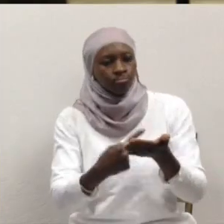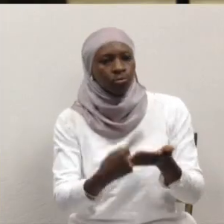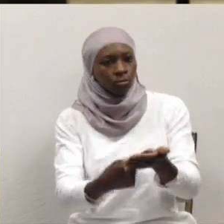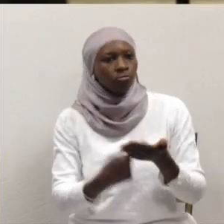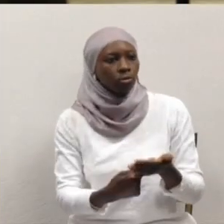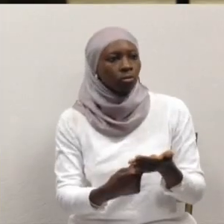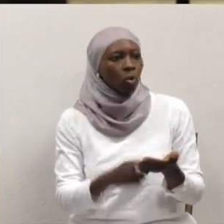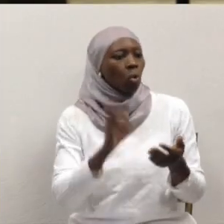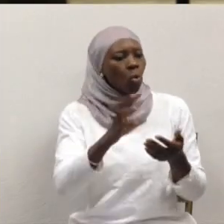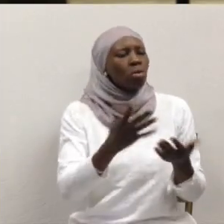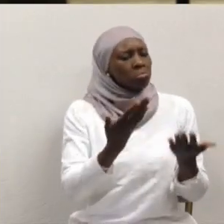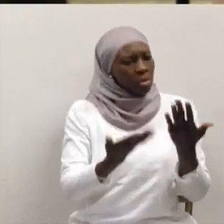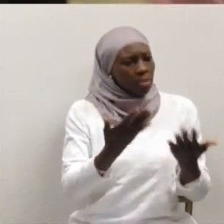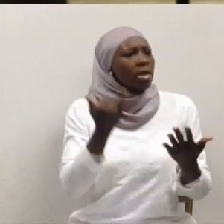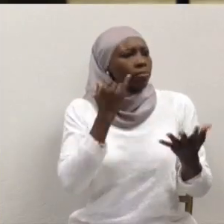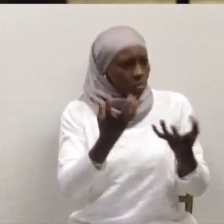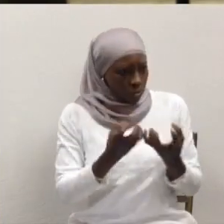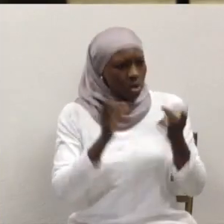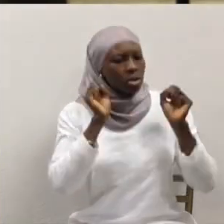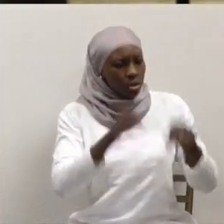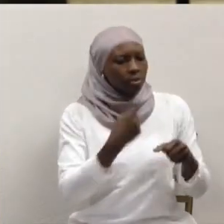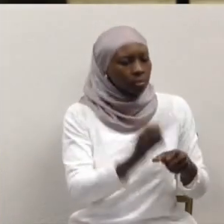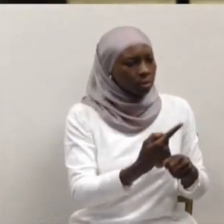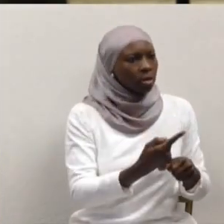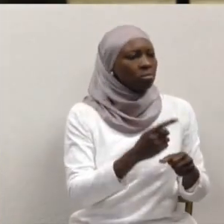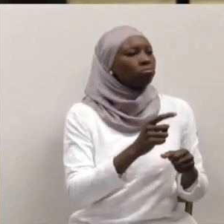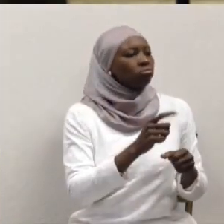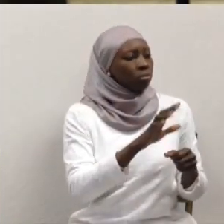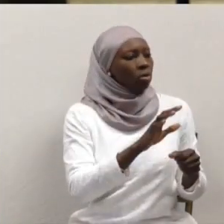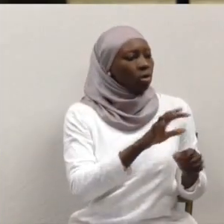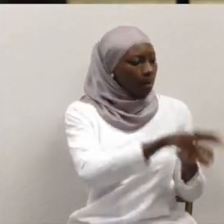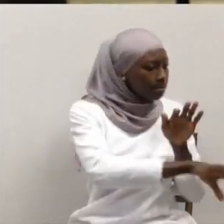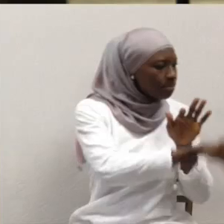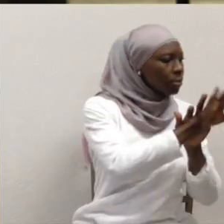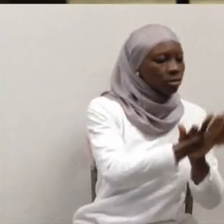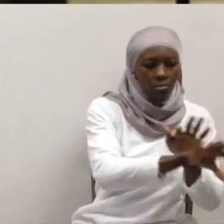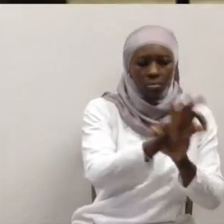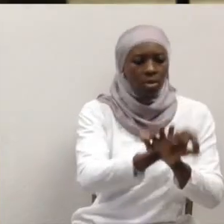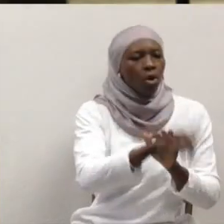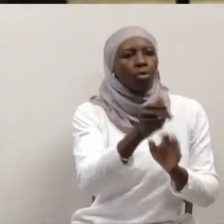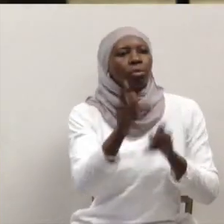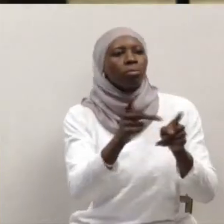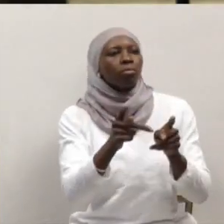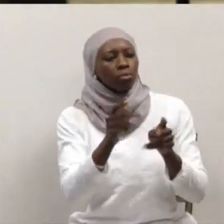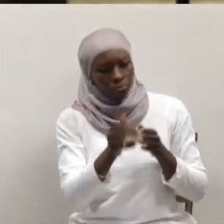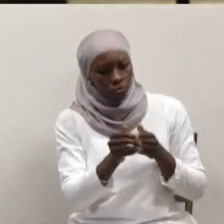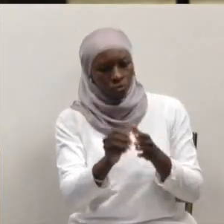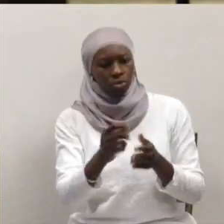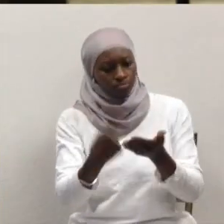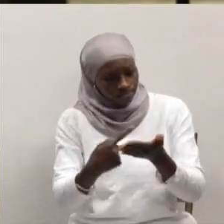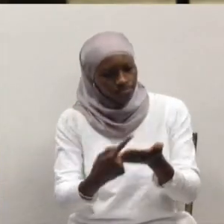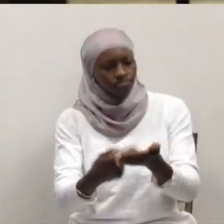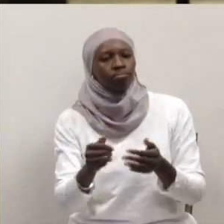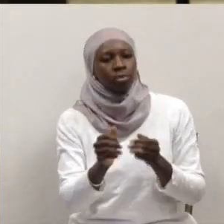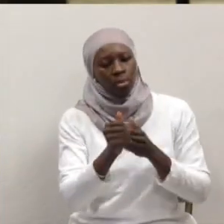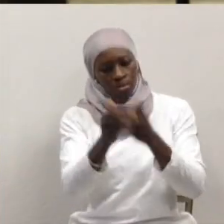or Umar, you lead the negotiation, you know these guys? But no, he led the negotiation, and he stood for his